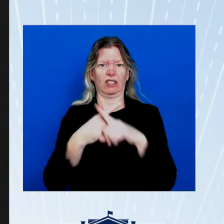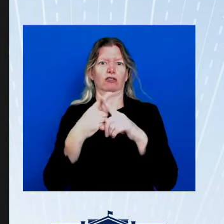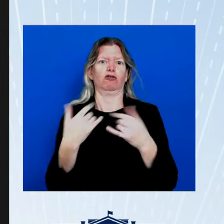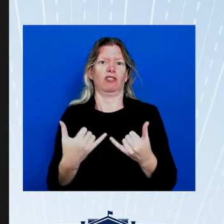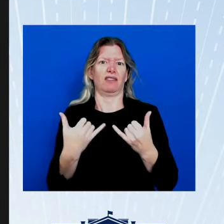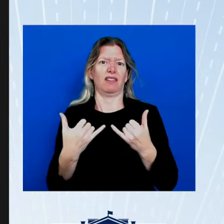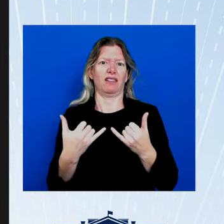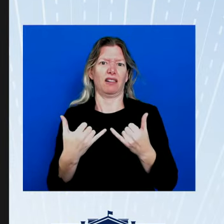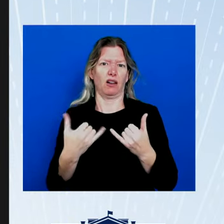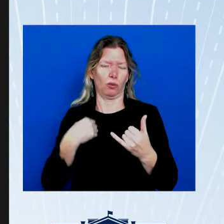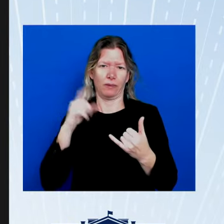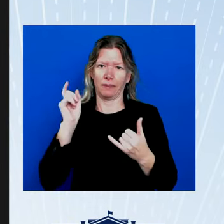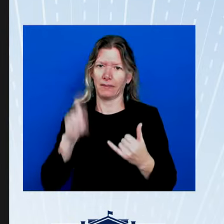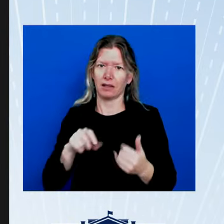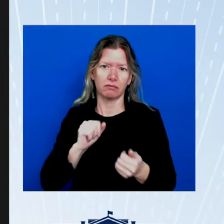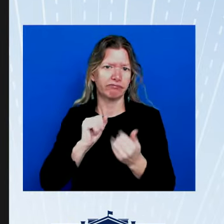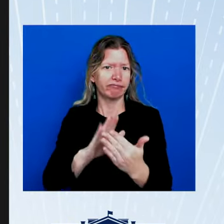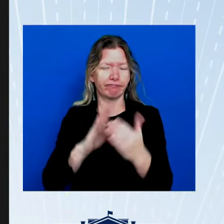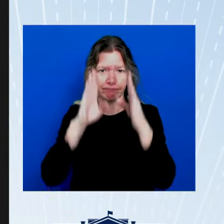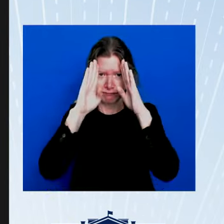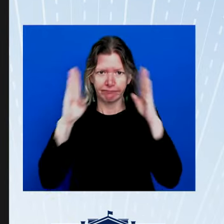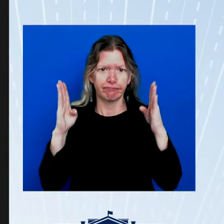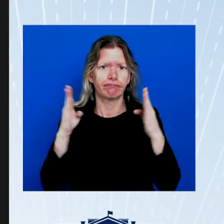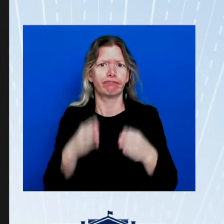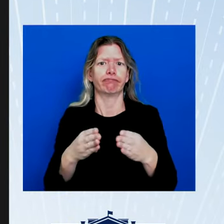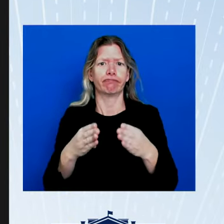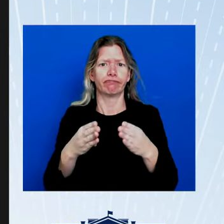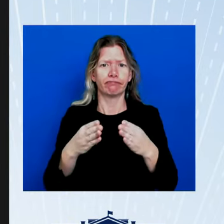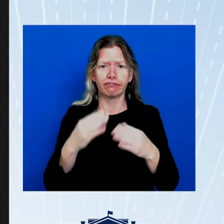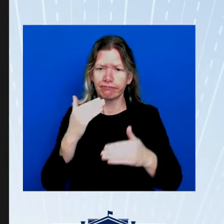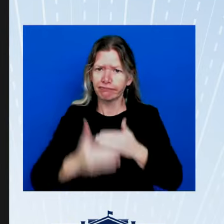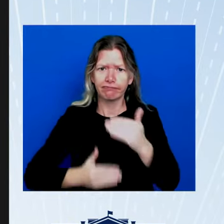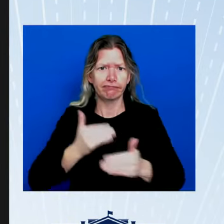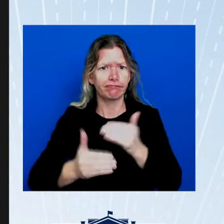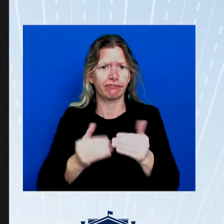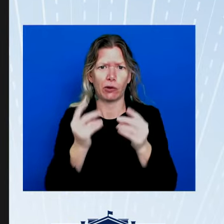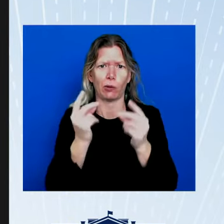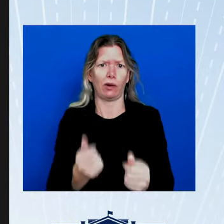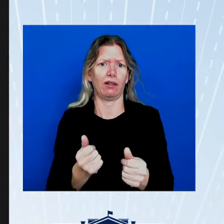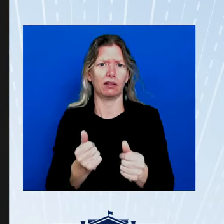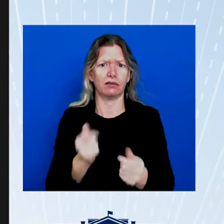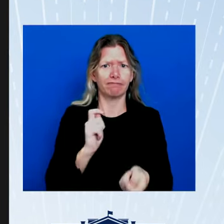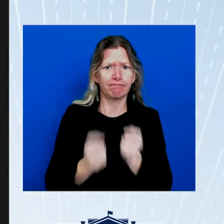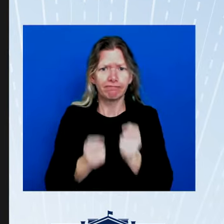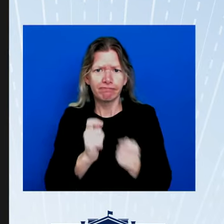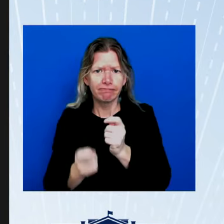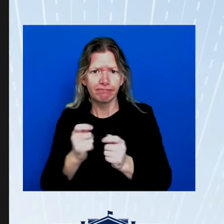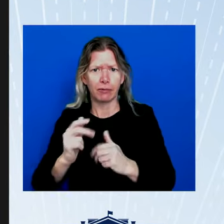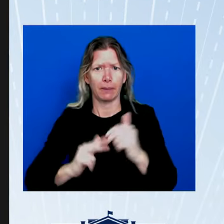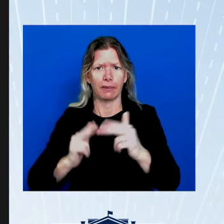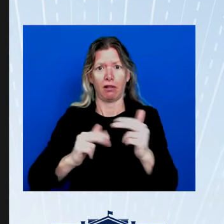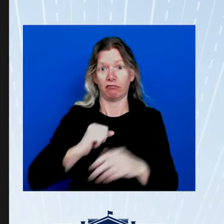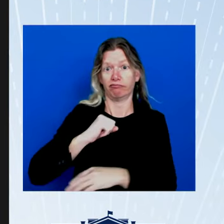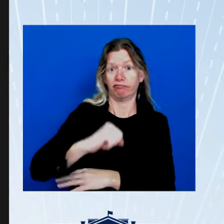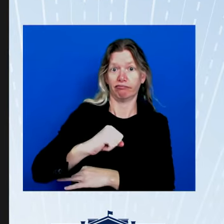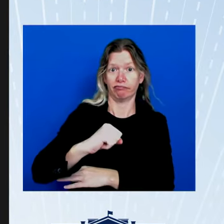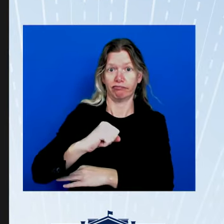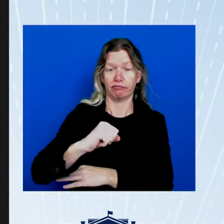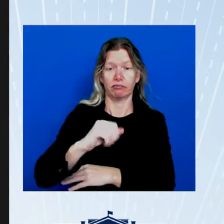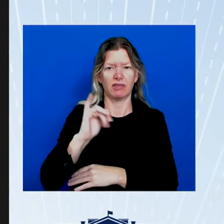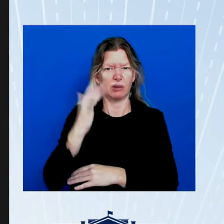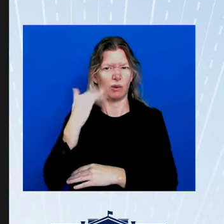intentionally and quickly toward our adaptation and resilience goals so that communities and ecosystems